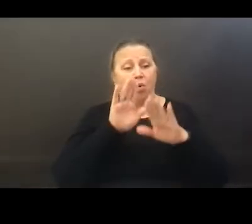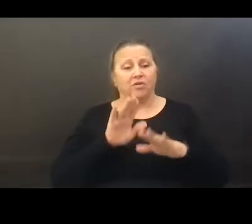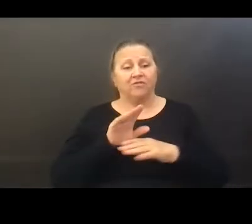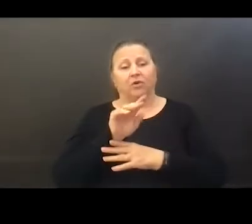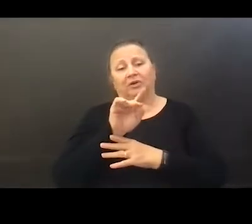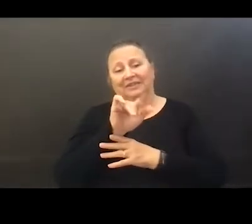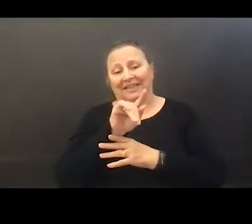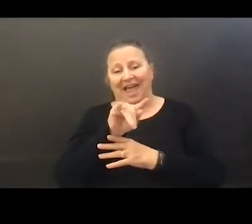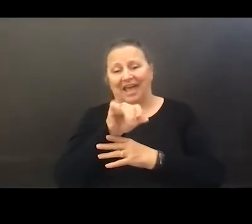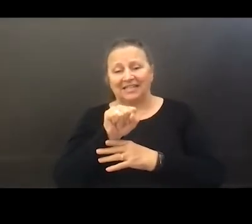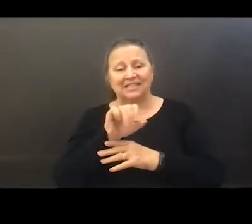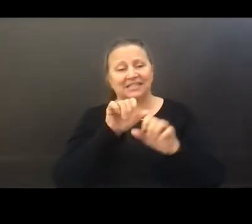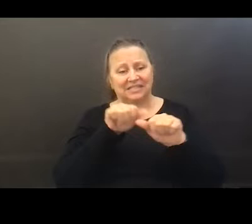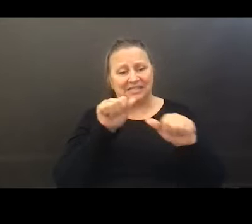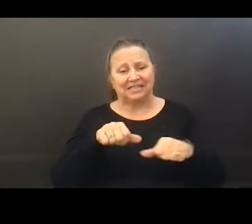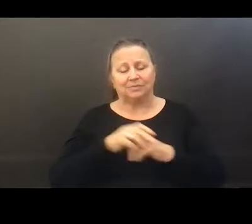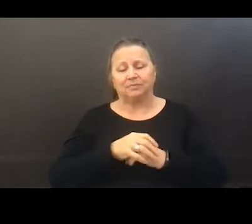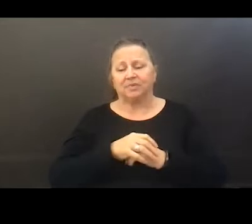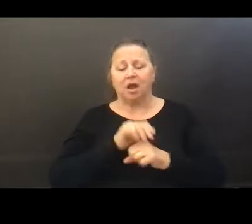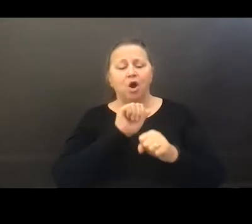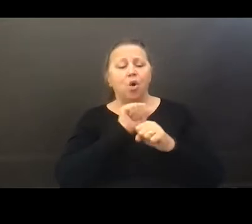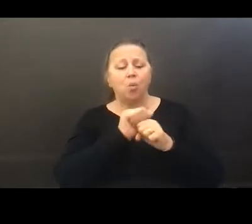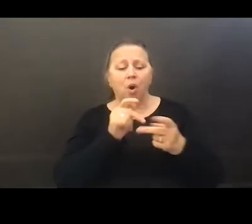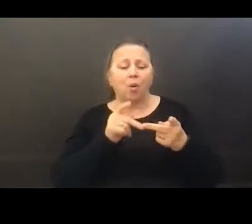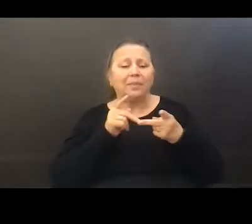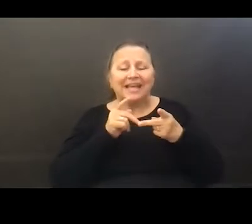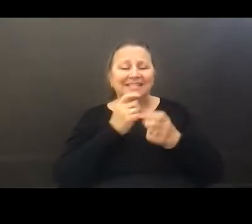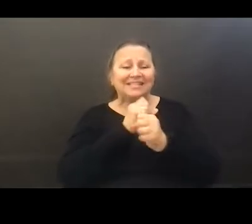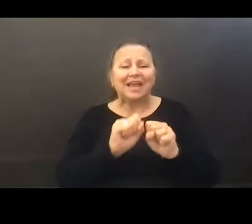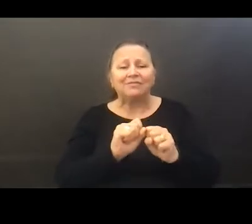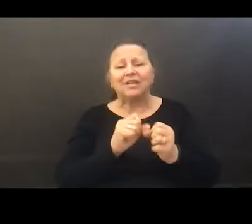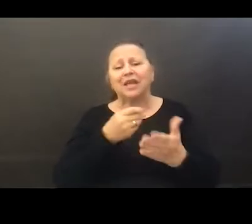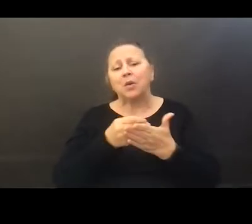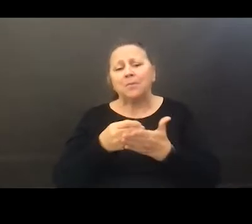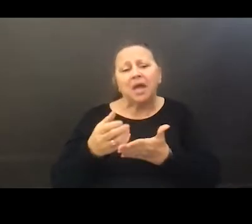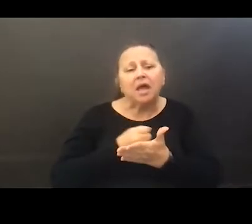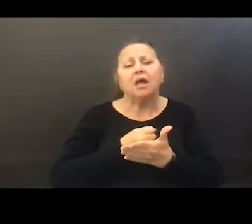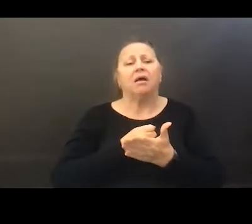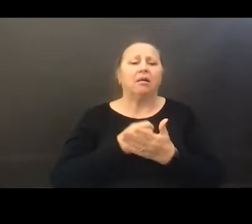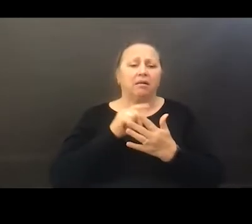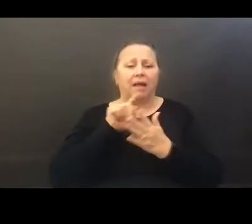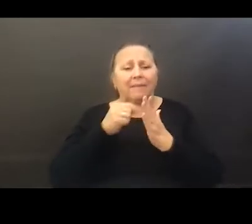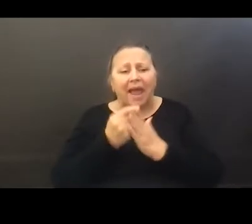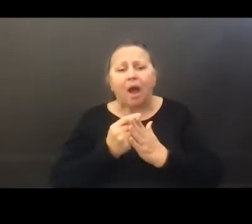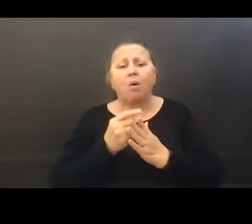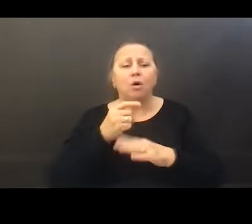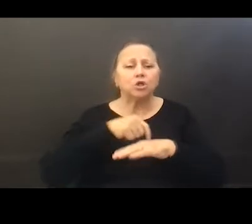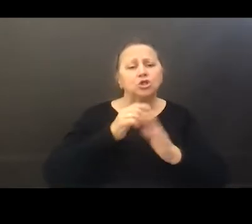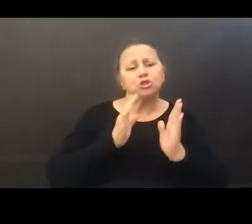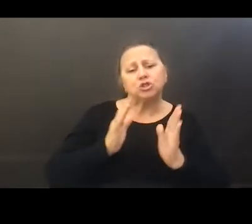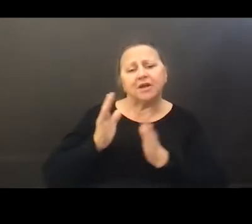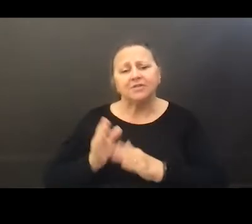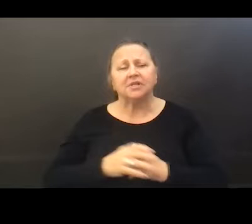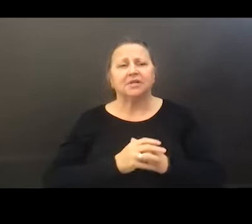company. We talk about workplace safety, wages and hours, and so on. All of this focused in on employers. And then the other half of